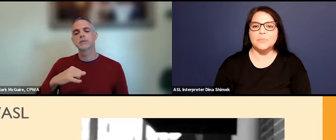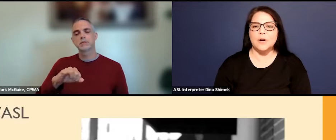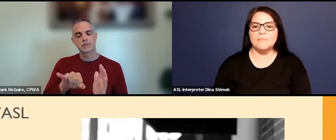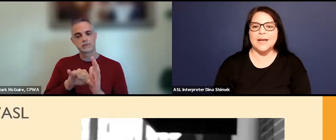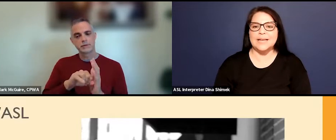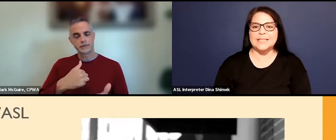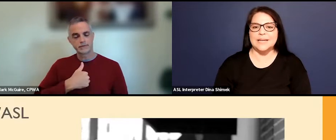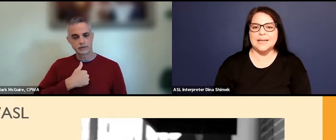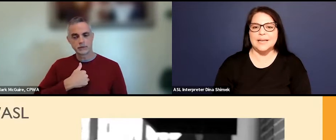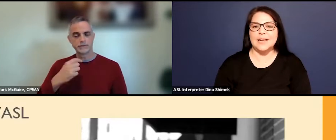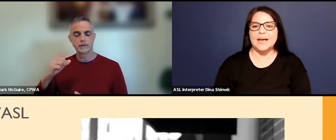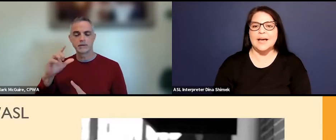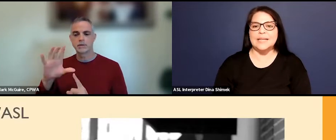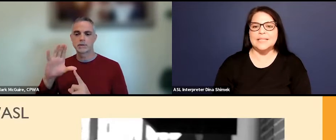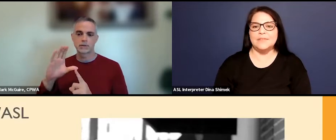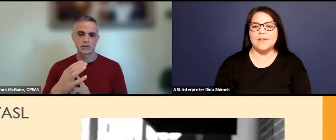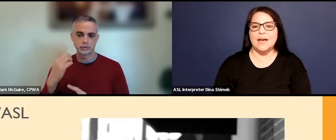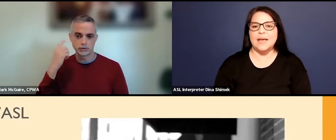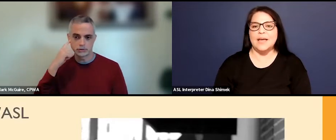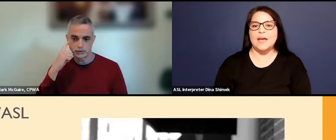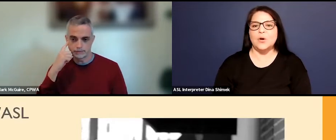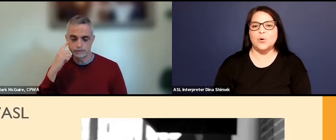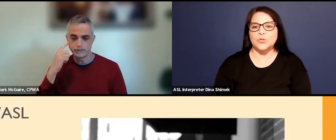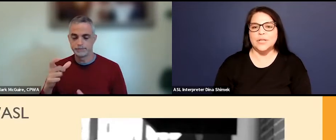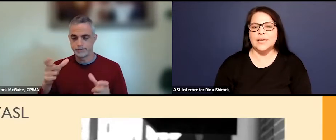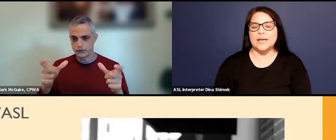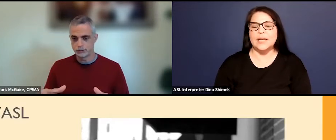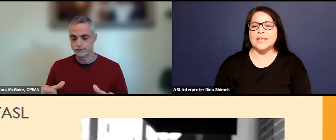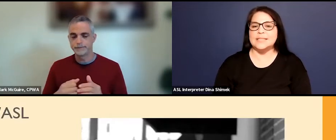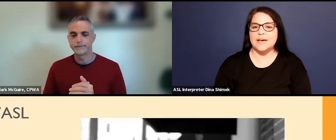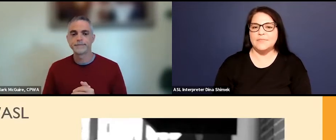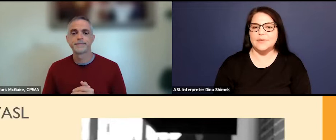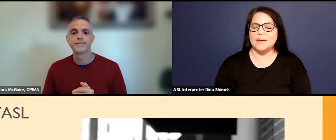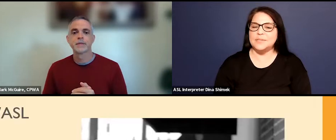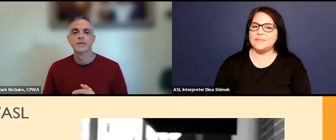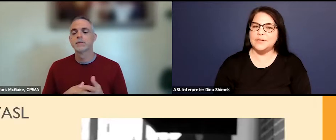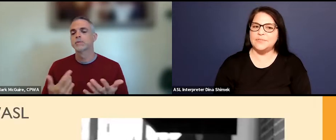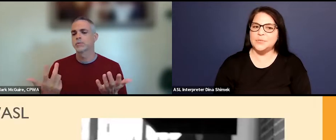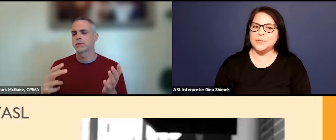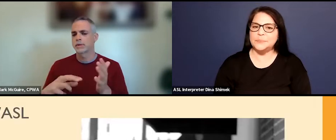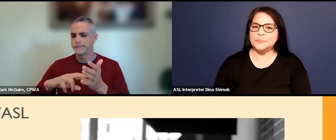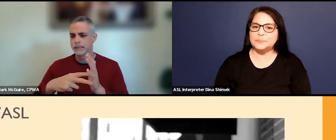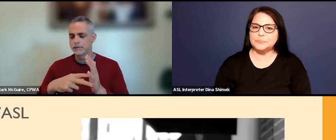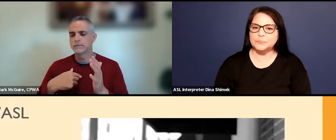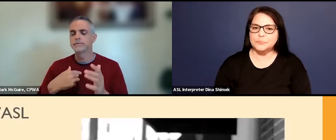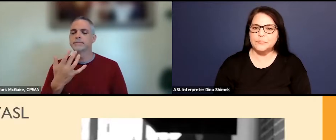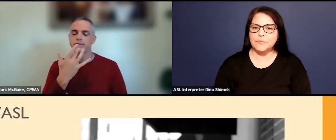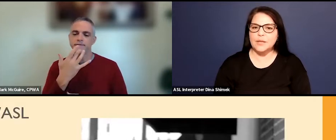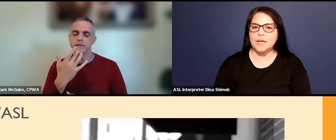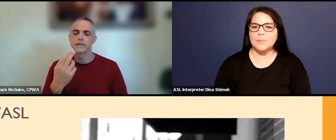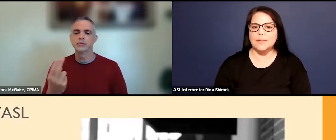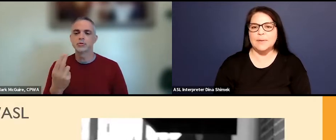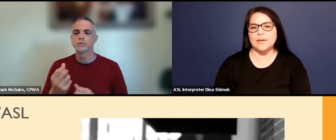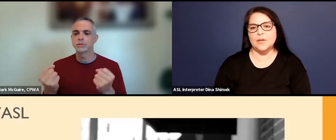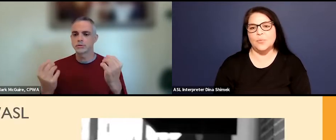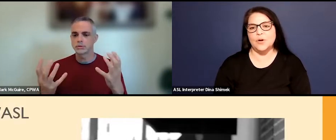Also a part of my identity, I identify culturally as deaf. I'm a deaf individual.